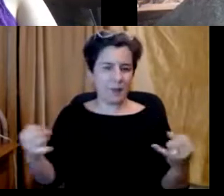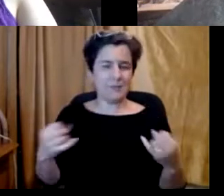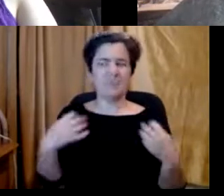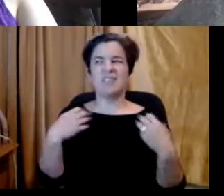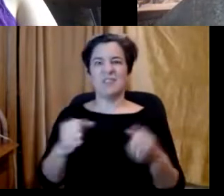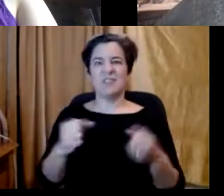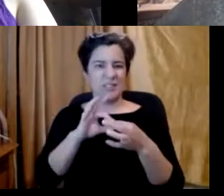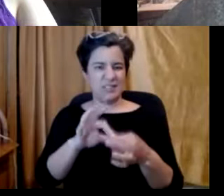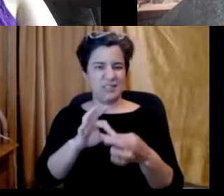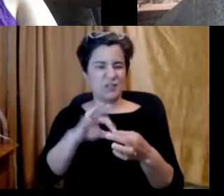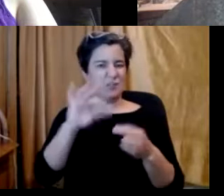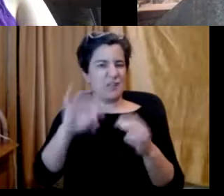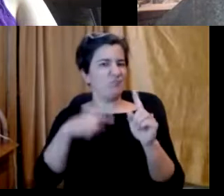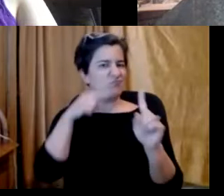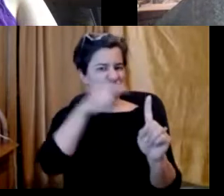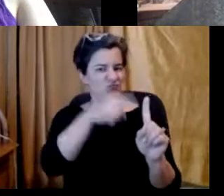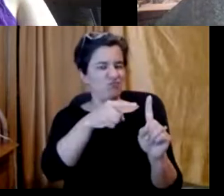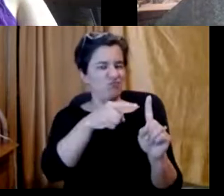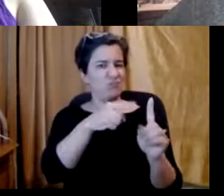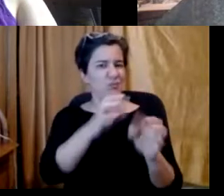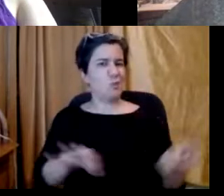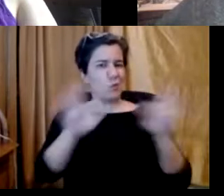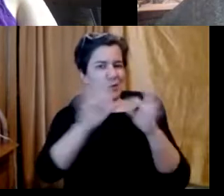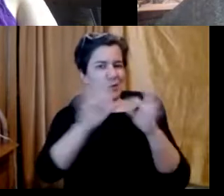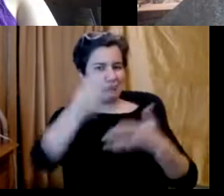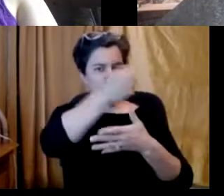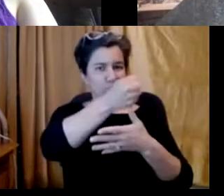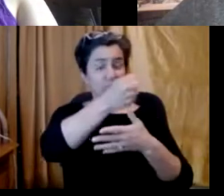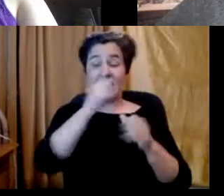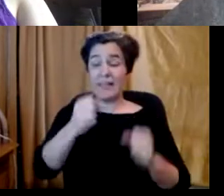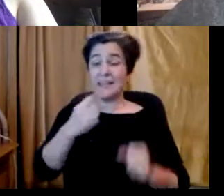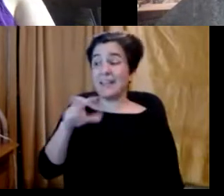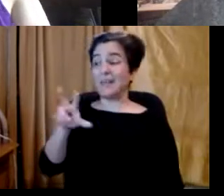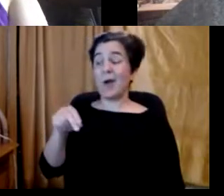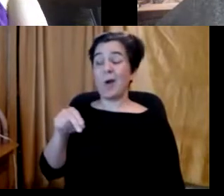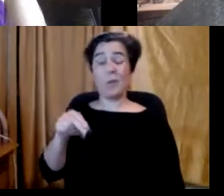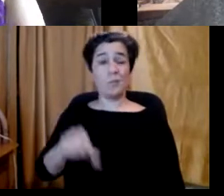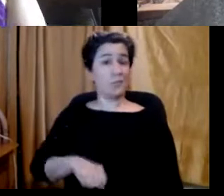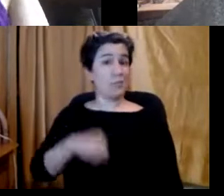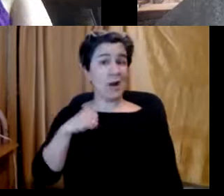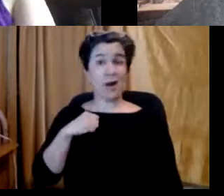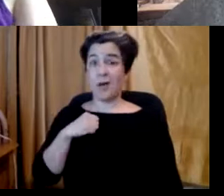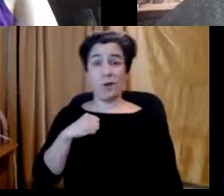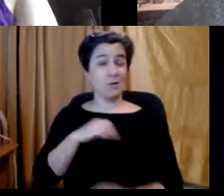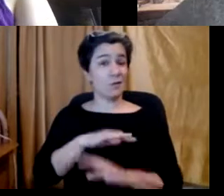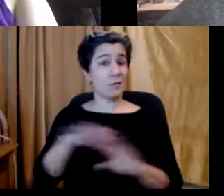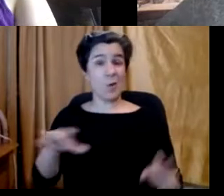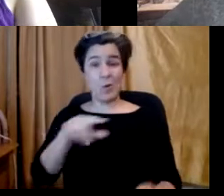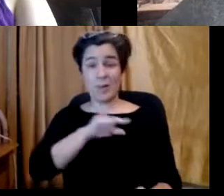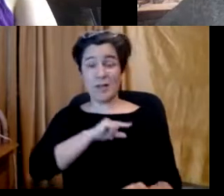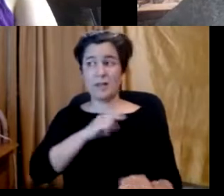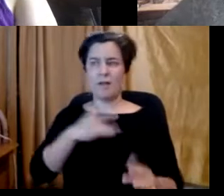relationships, and being able to say no, and walking away with my head up high, not feeling guilty and not feeling bad about